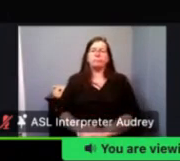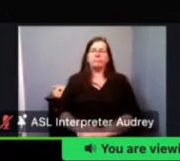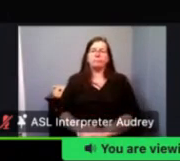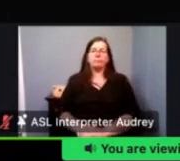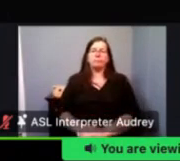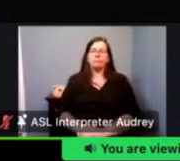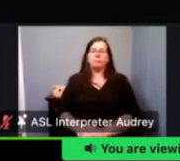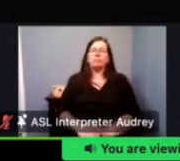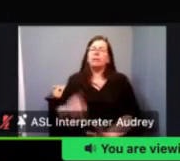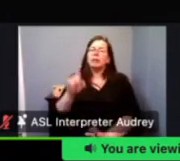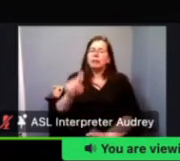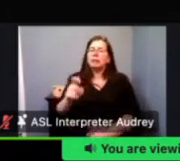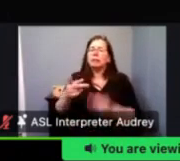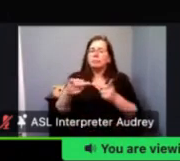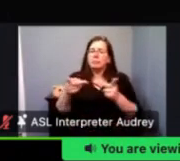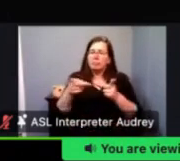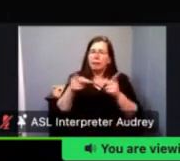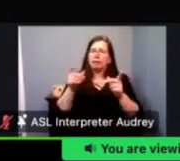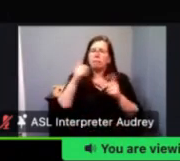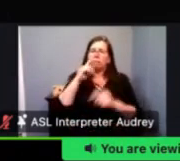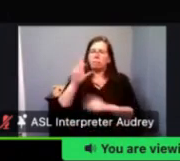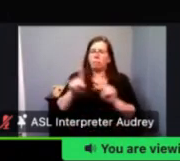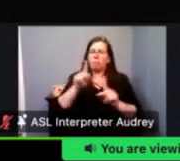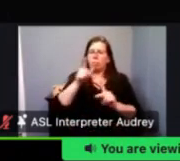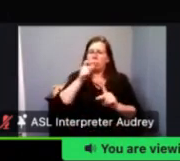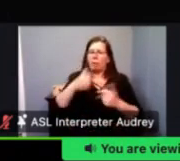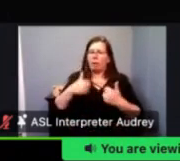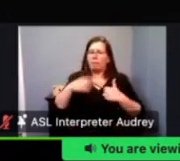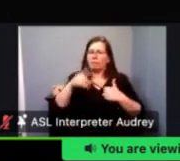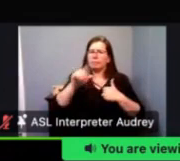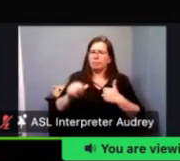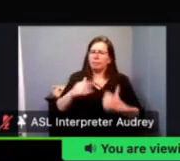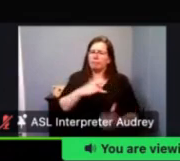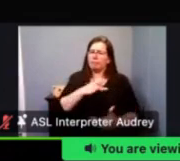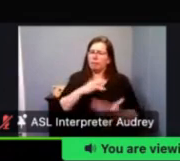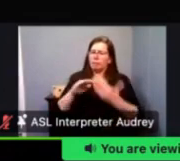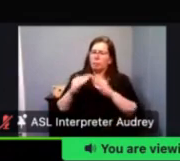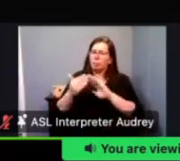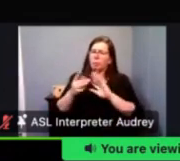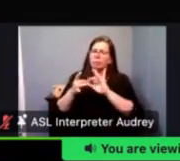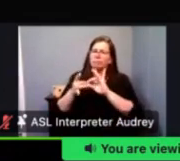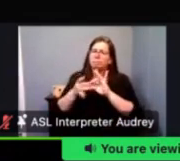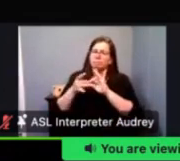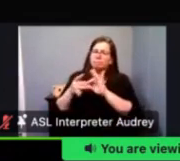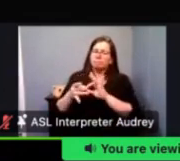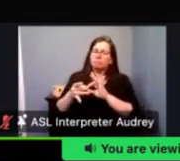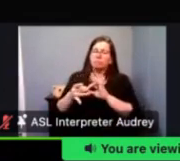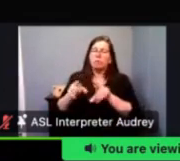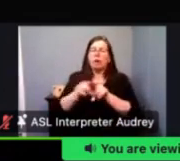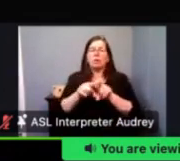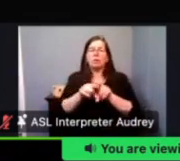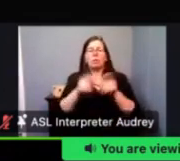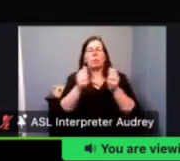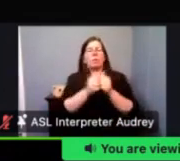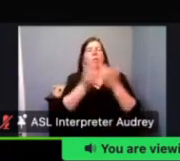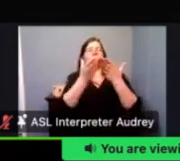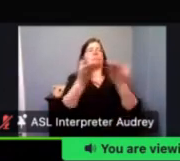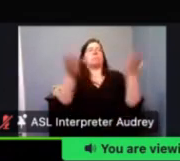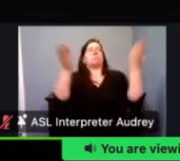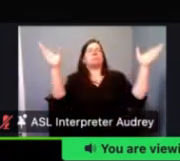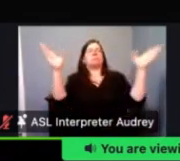There needs to be spaces where people with disabilities can be in community with each other, as well as belonging to the larger community.